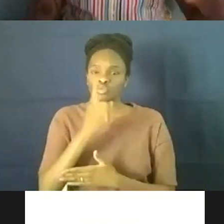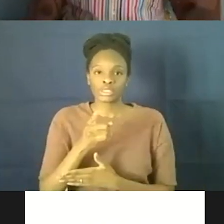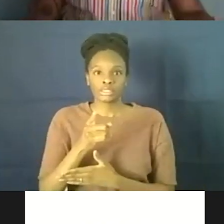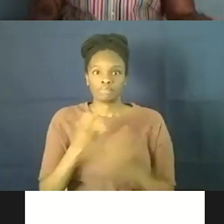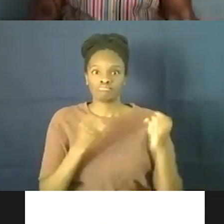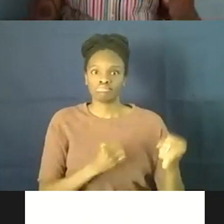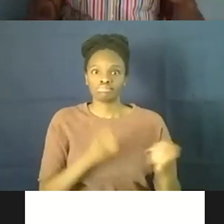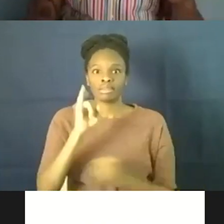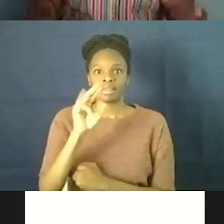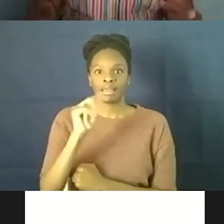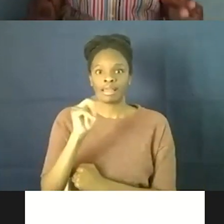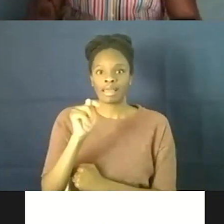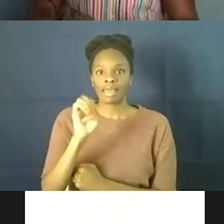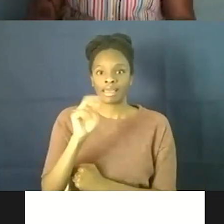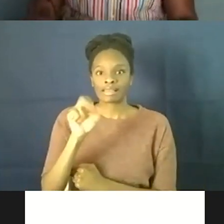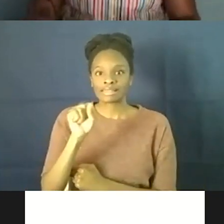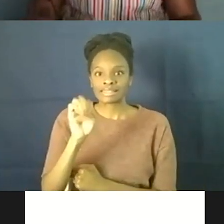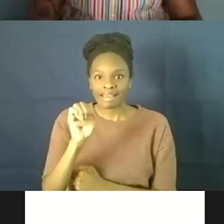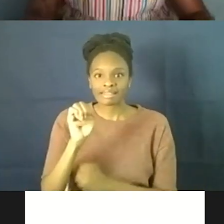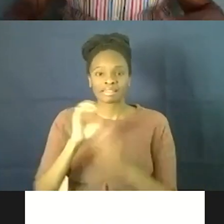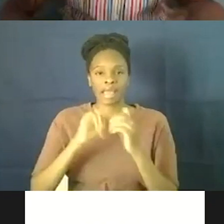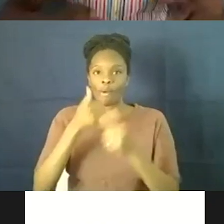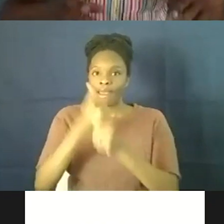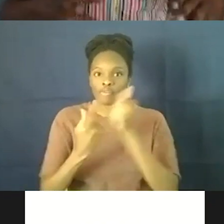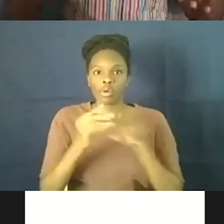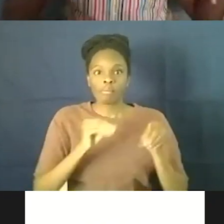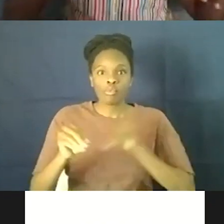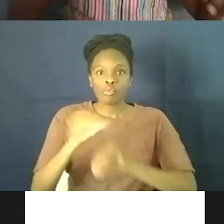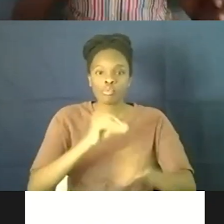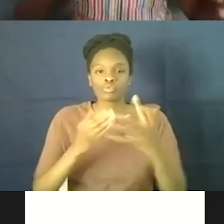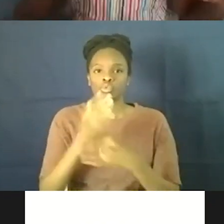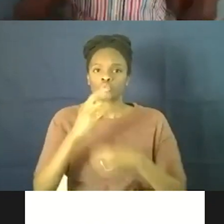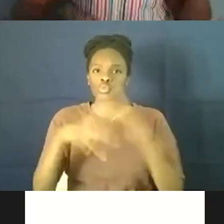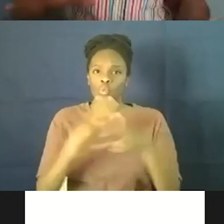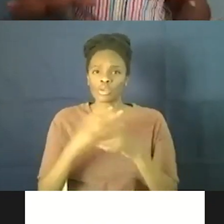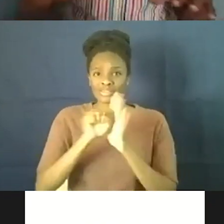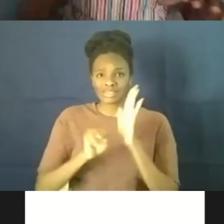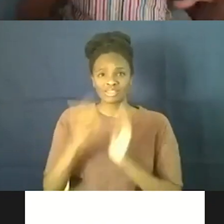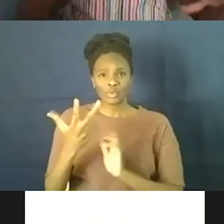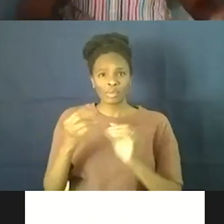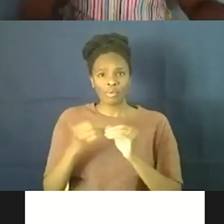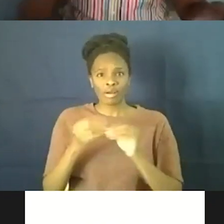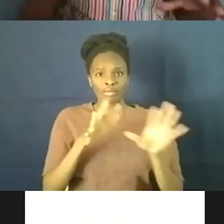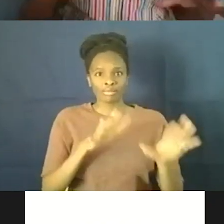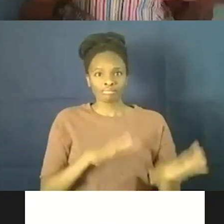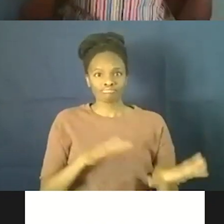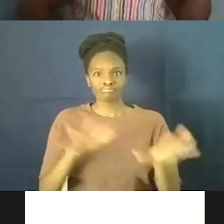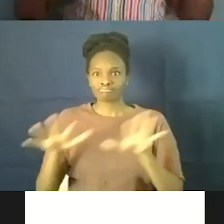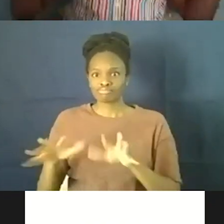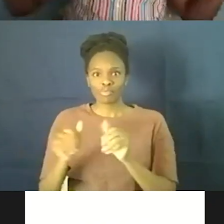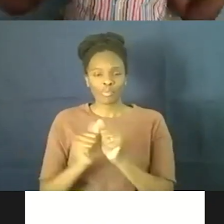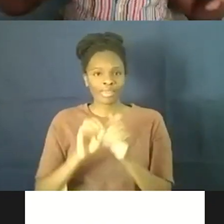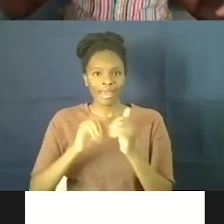was how this one person sort of moves through the world. And then in season 3, you see a little bit more of a leisurely pace with the way everything is shot.